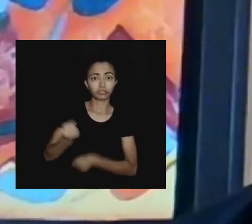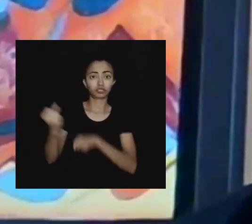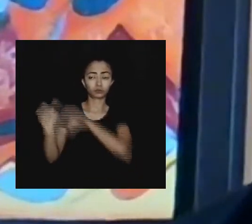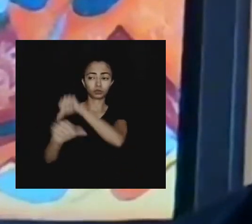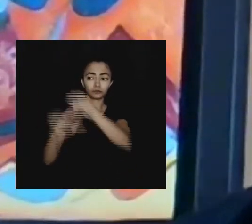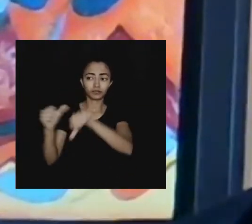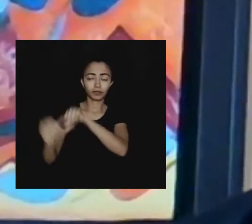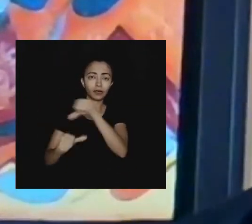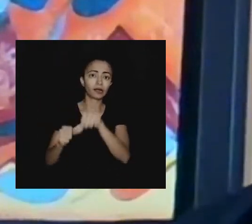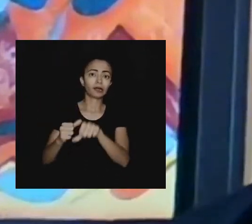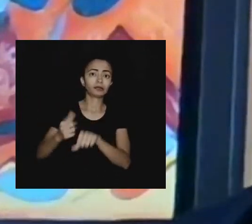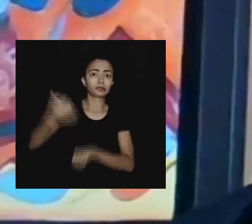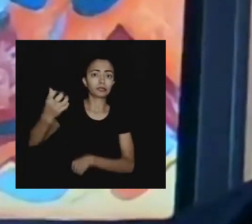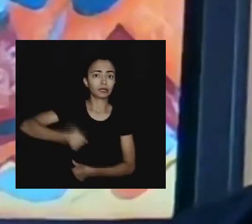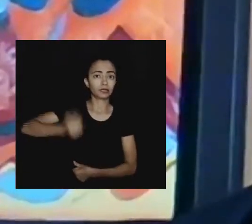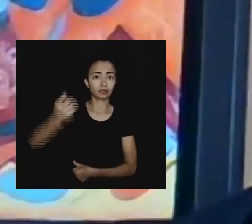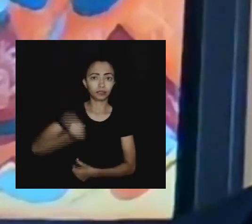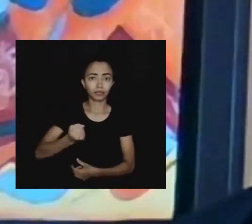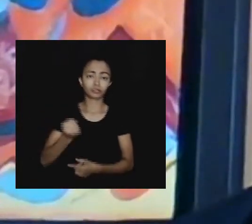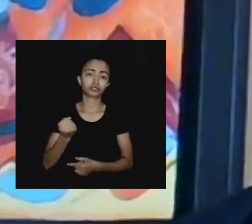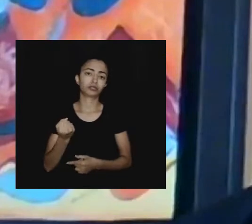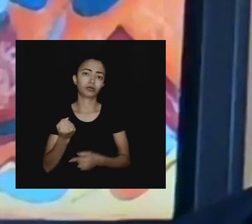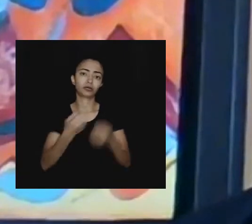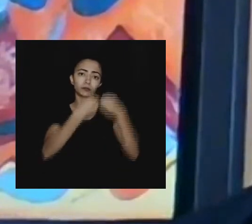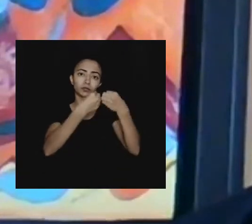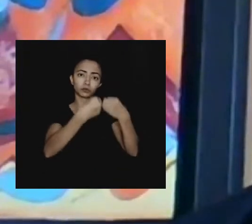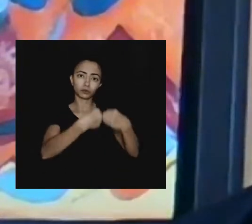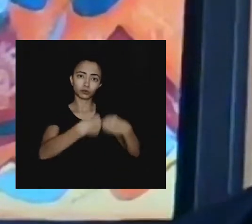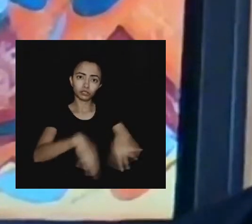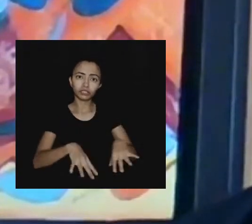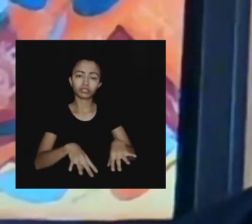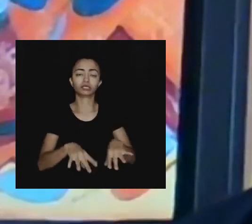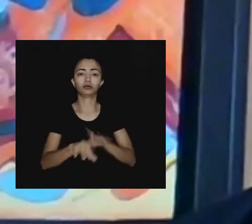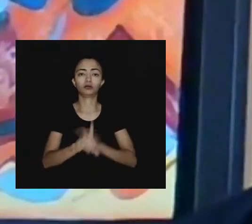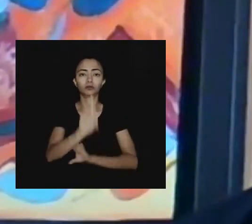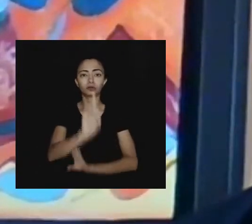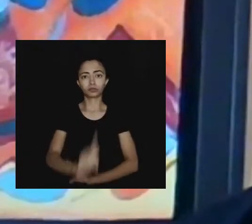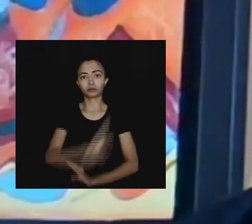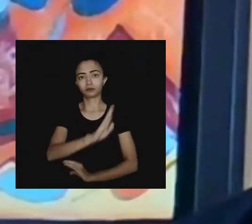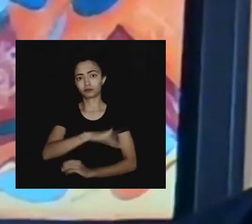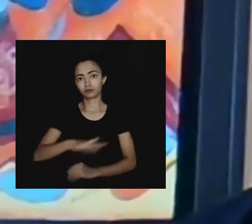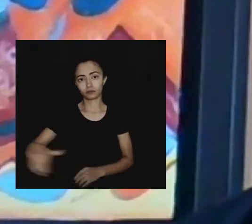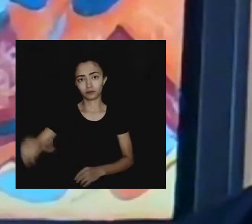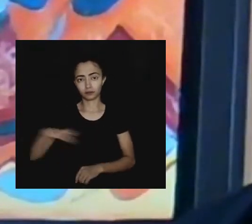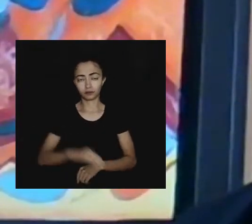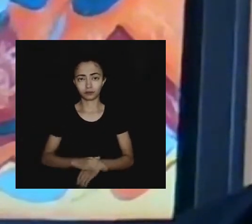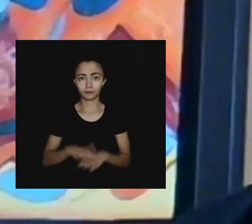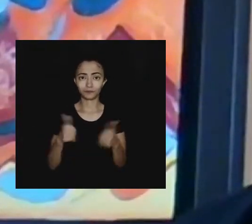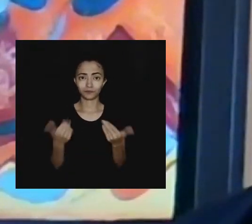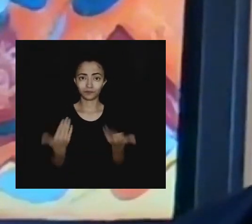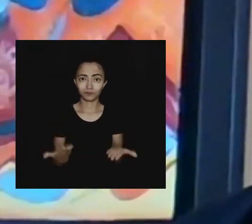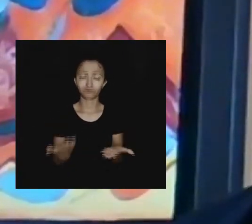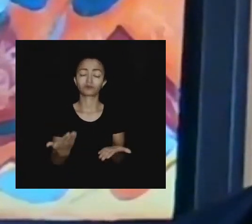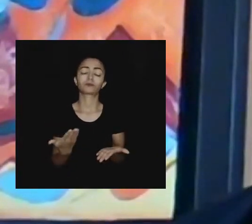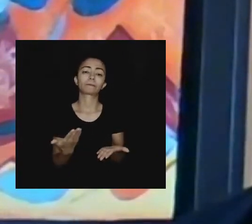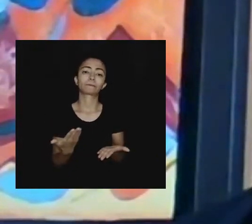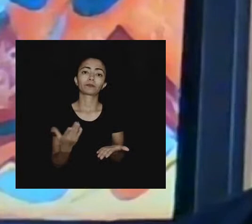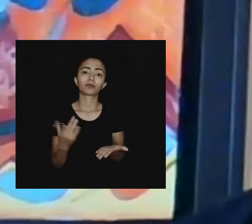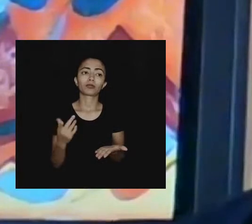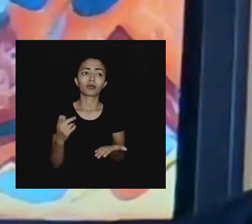And of course, it does violate the rights of the women to breastfeed and of the